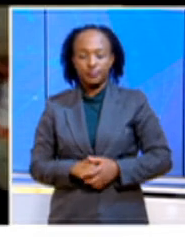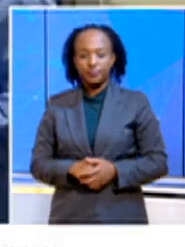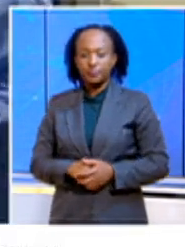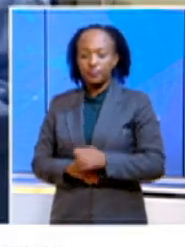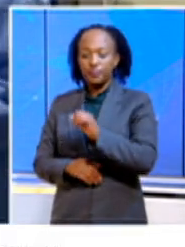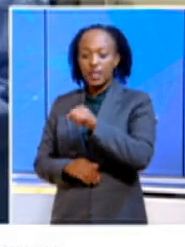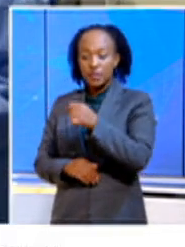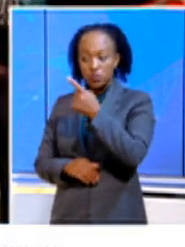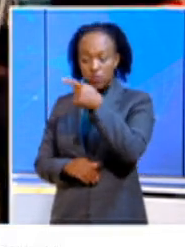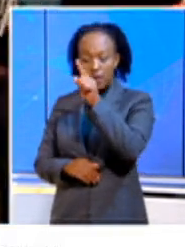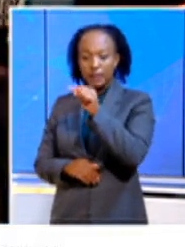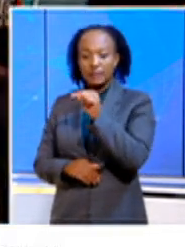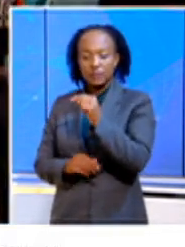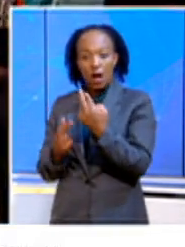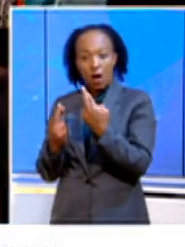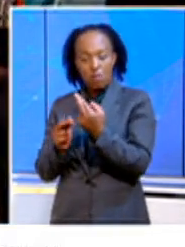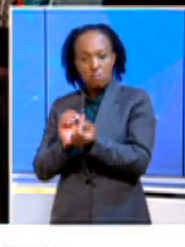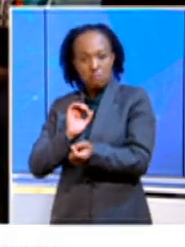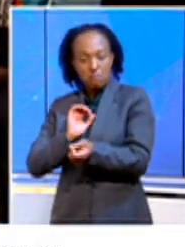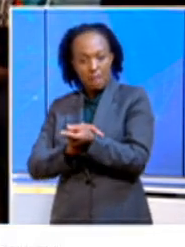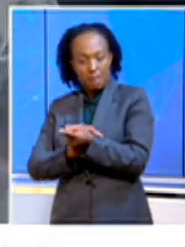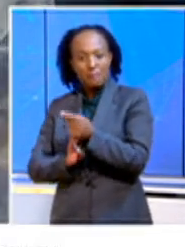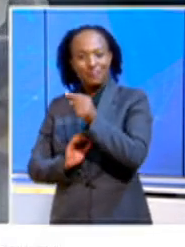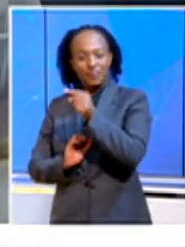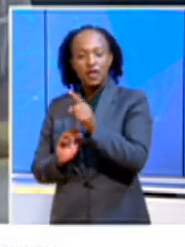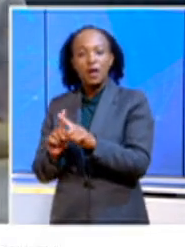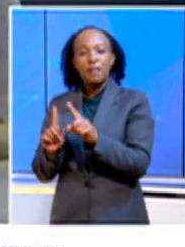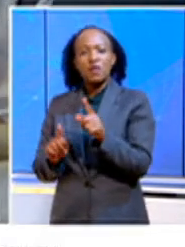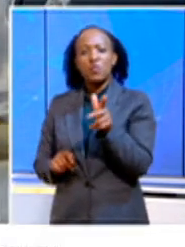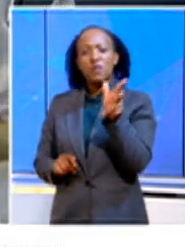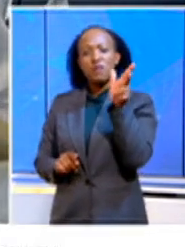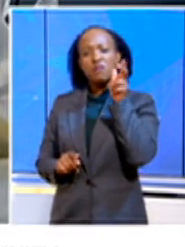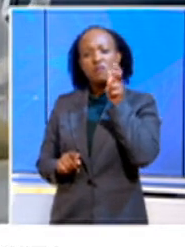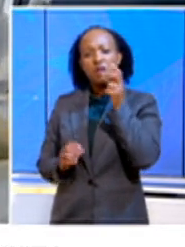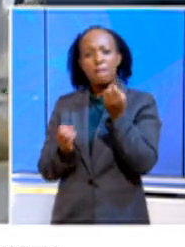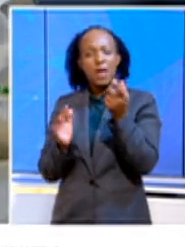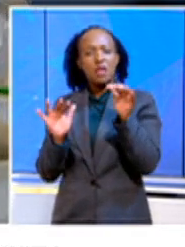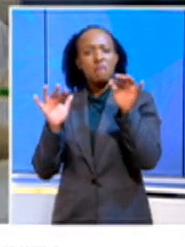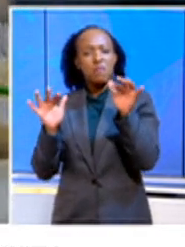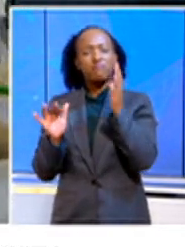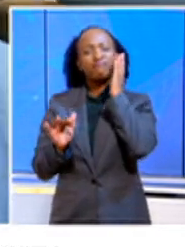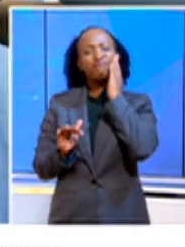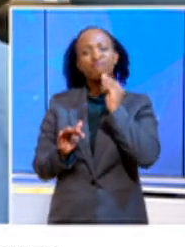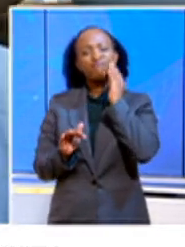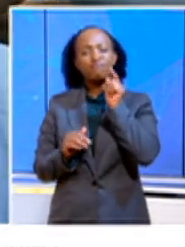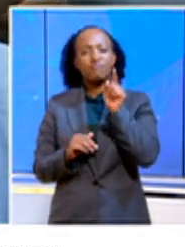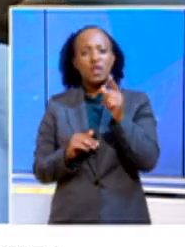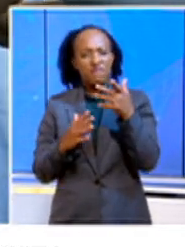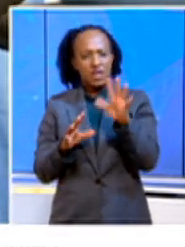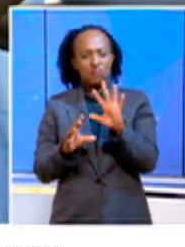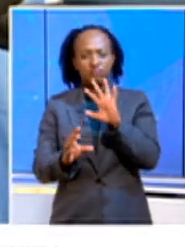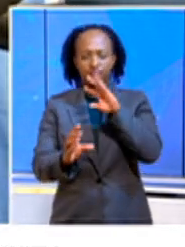right. I hope that does happen, and I hope that that's the case. But just from hearing a couple of people's experiences that are participating in